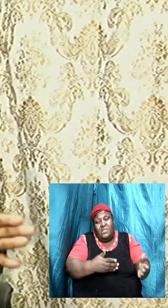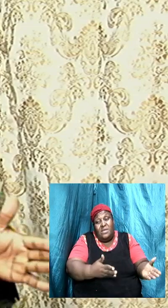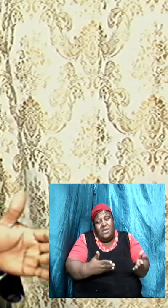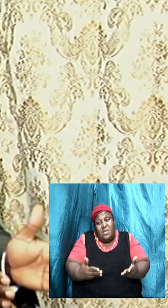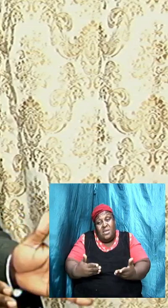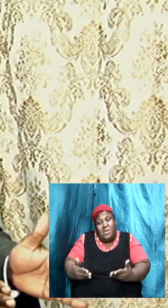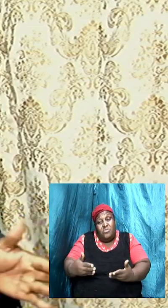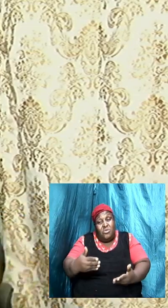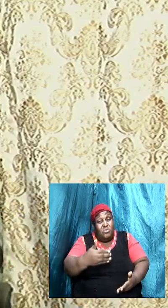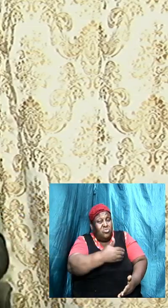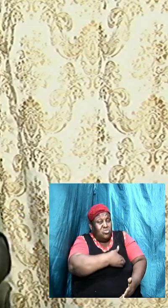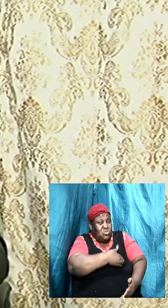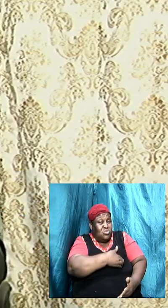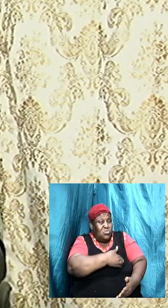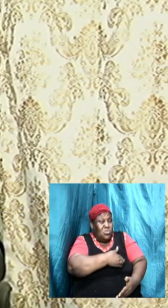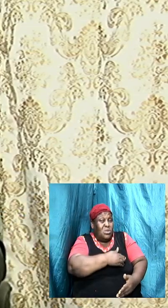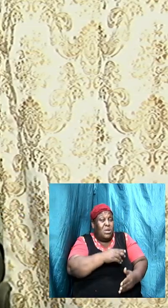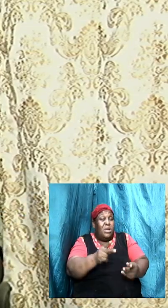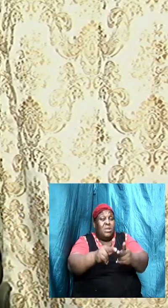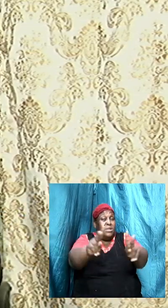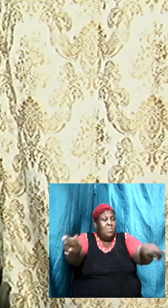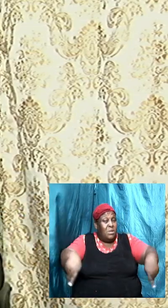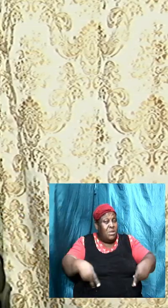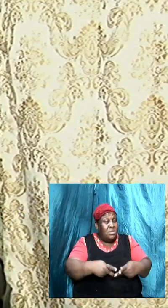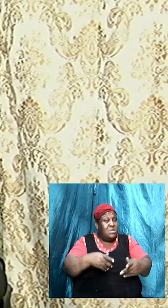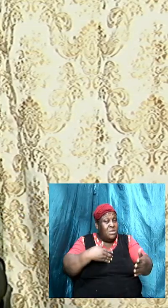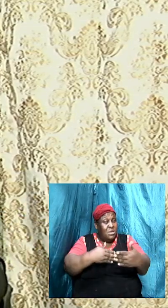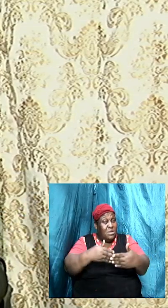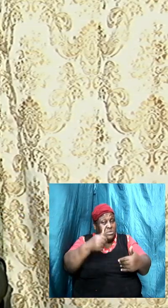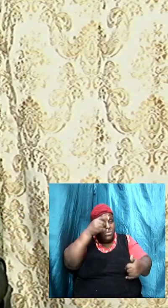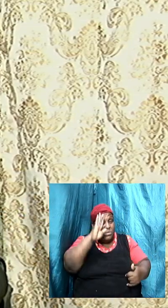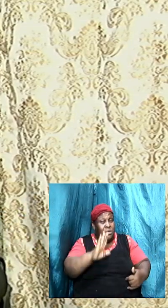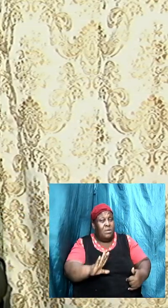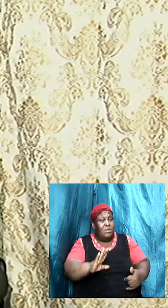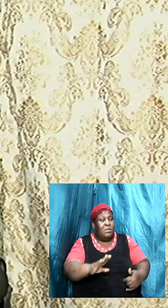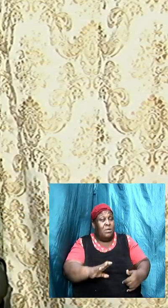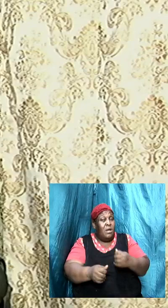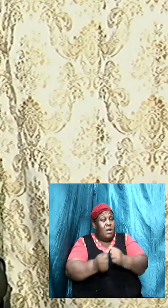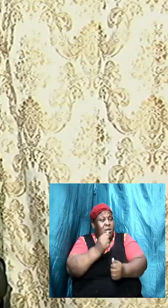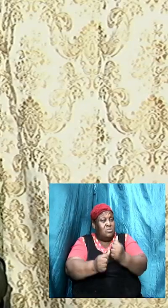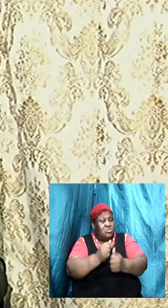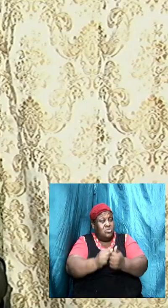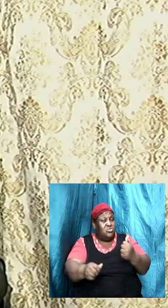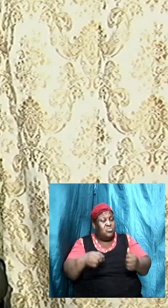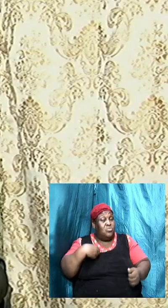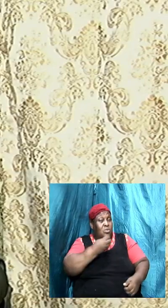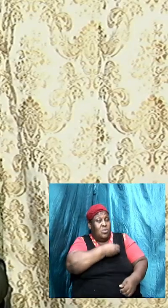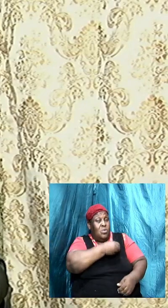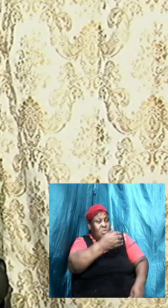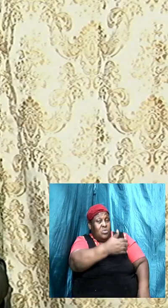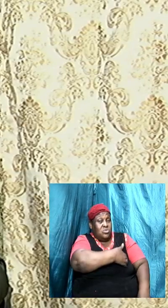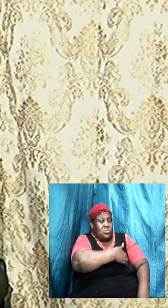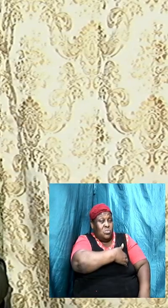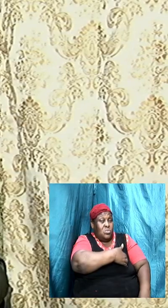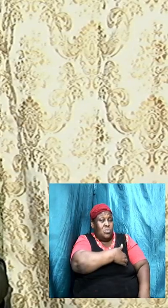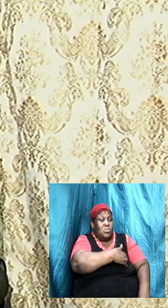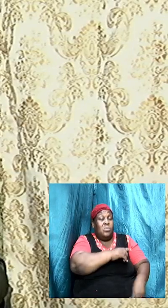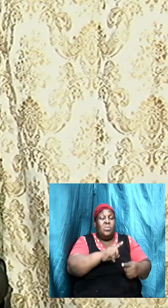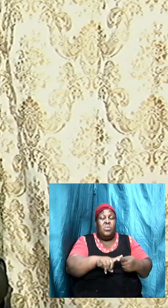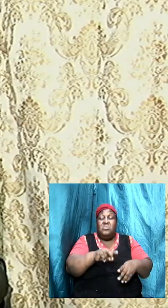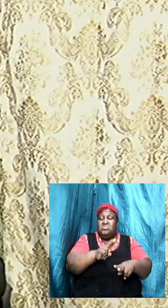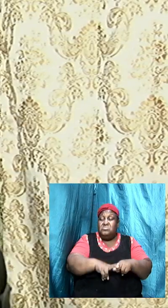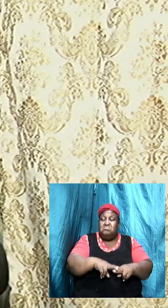is closer to God, or it can corrupt our souls. And when we sit and we listen to certain